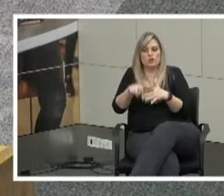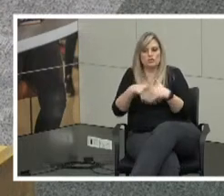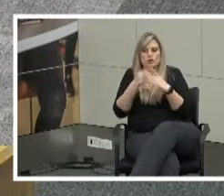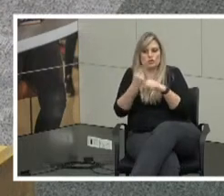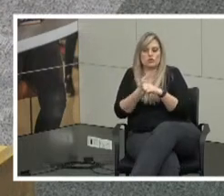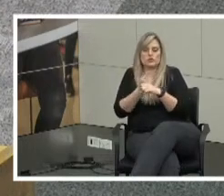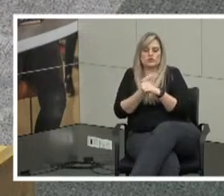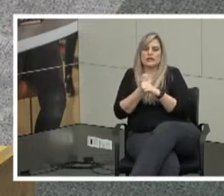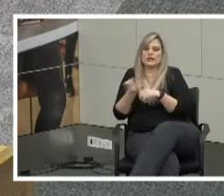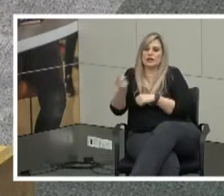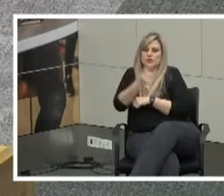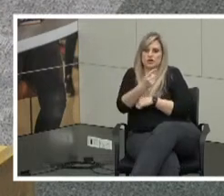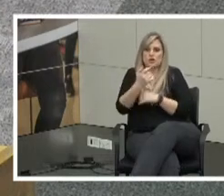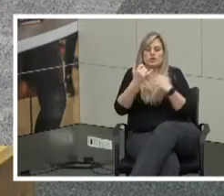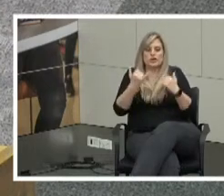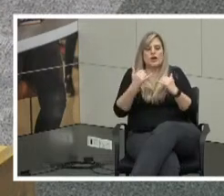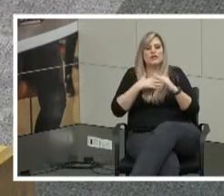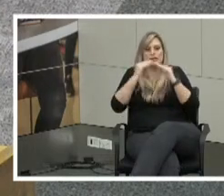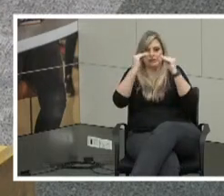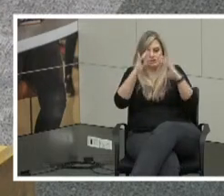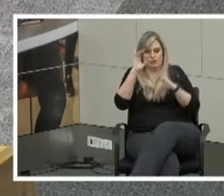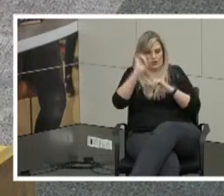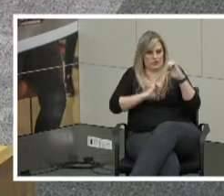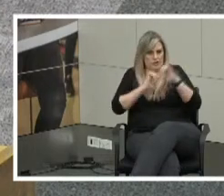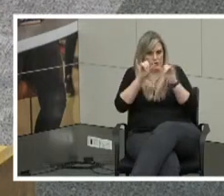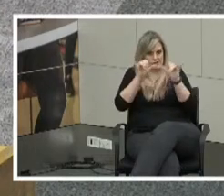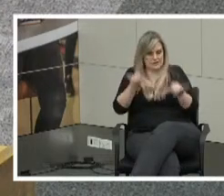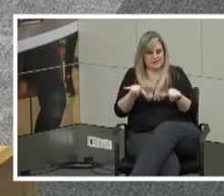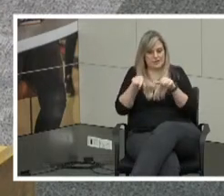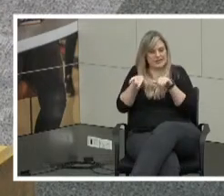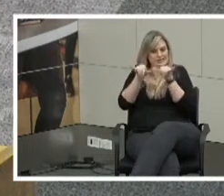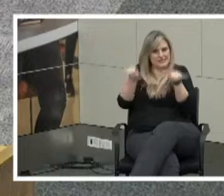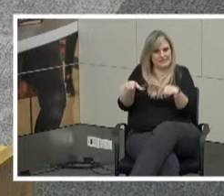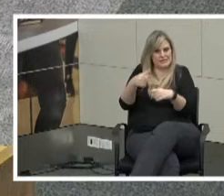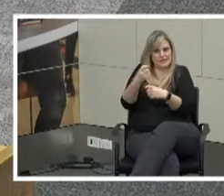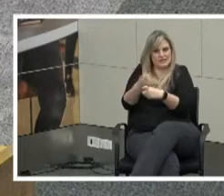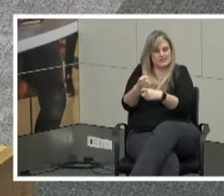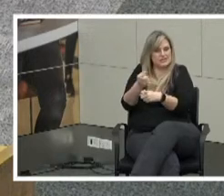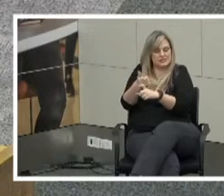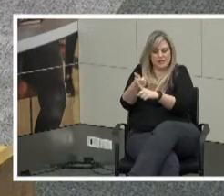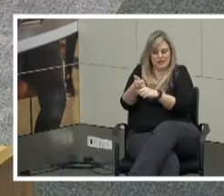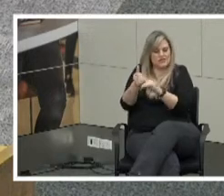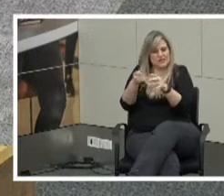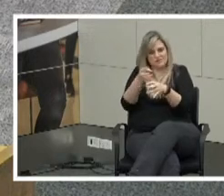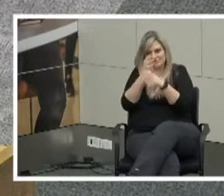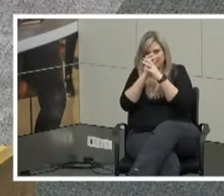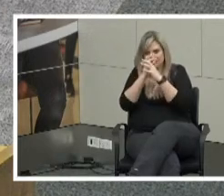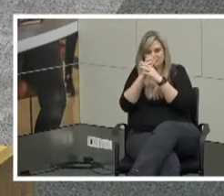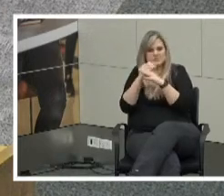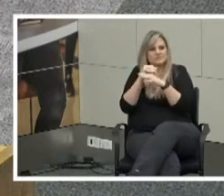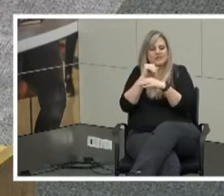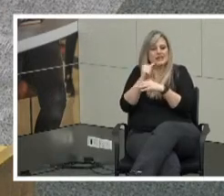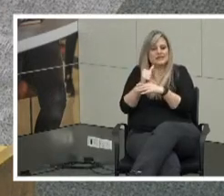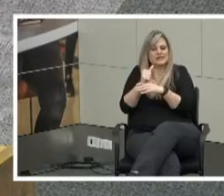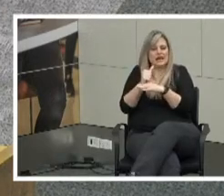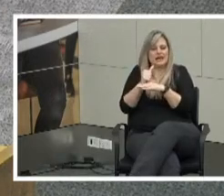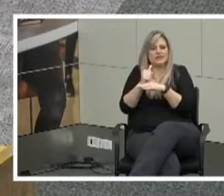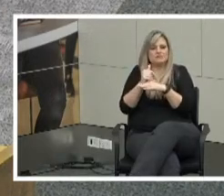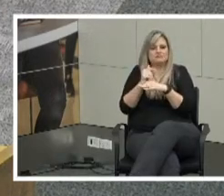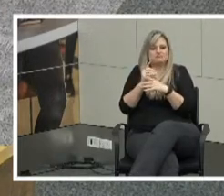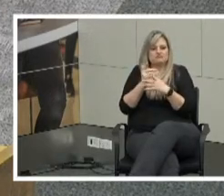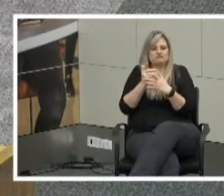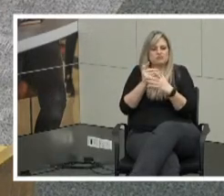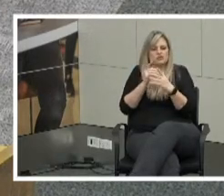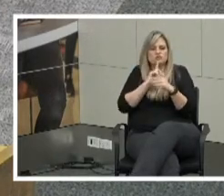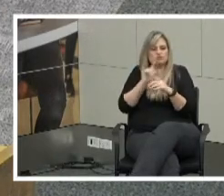concern about the teacher evaluation system A system that is rigid and prescriptive and is not nuanced enough to evaluate